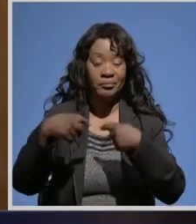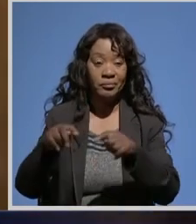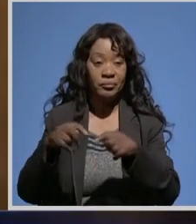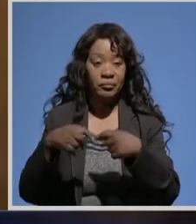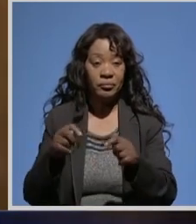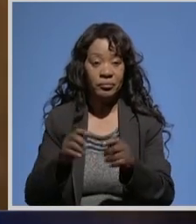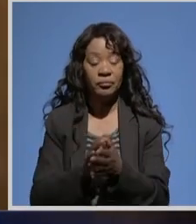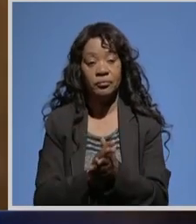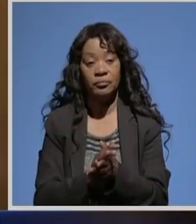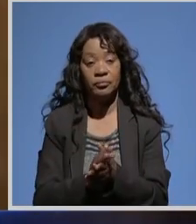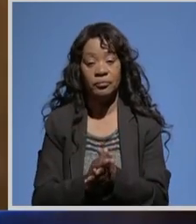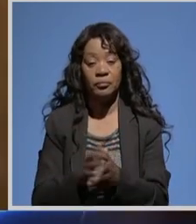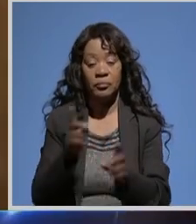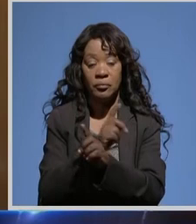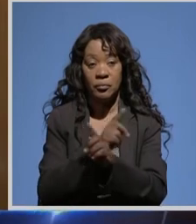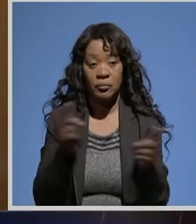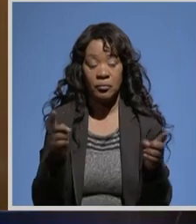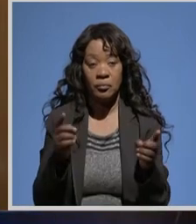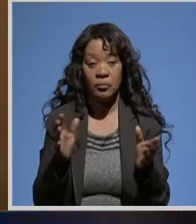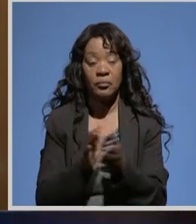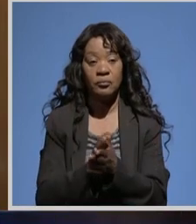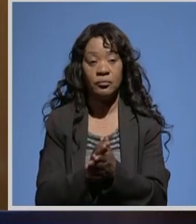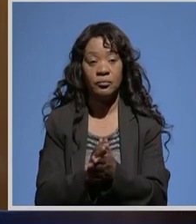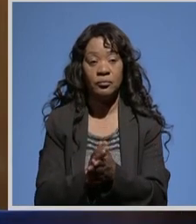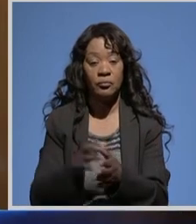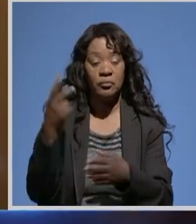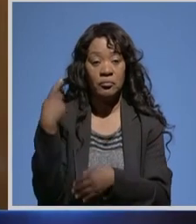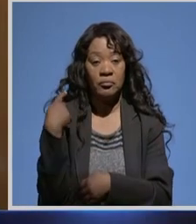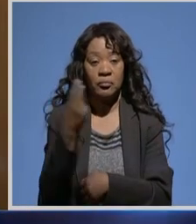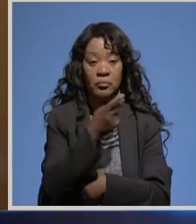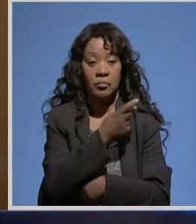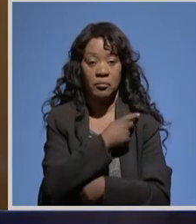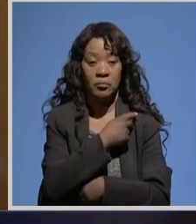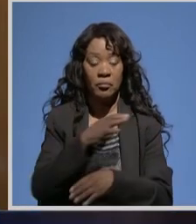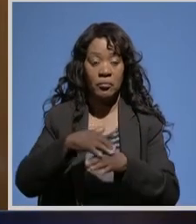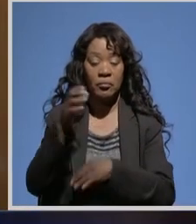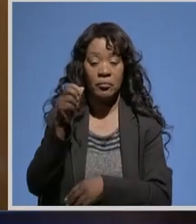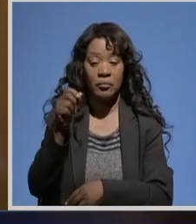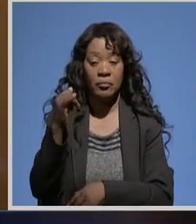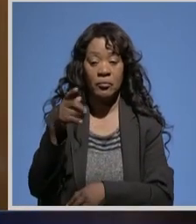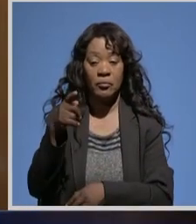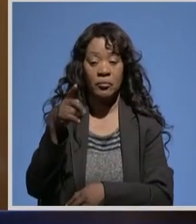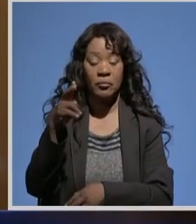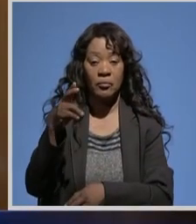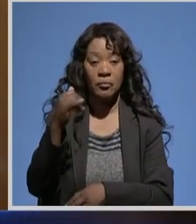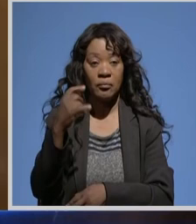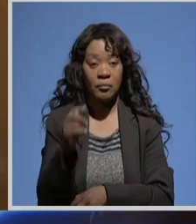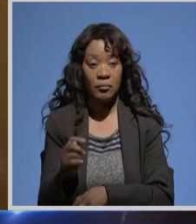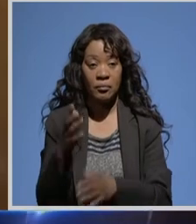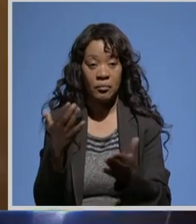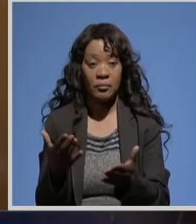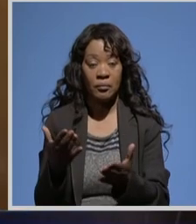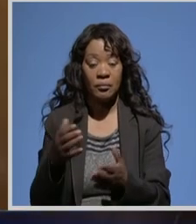entrench the democratic principles of parliamentary oversight of the executive and in